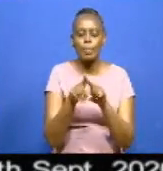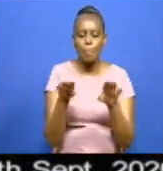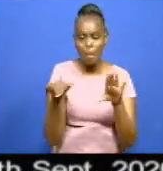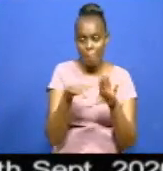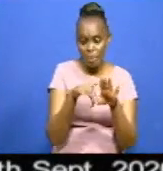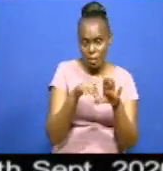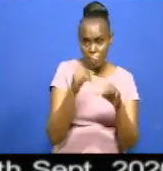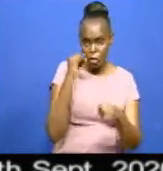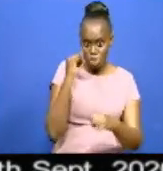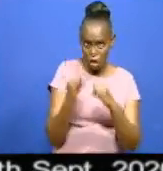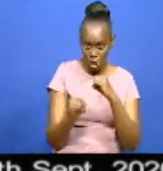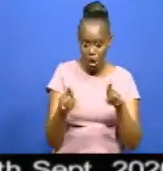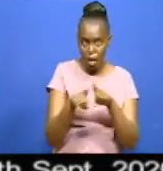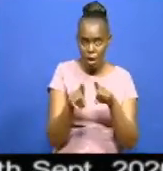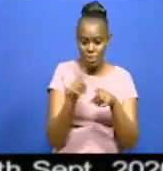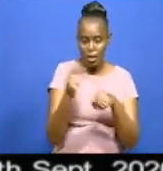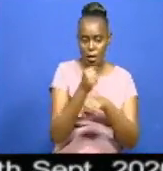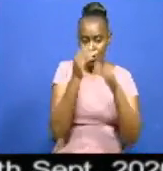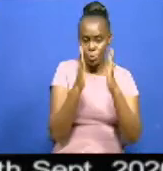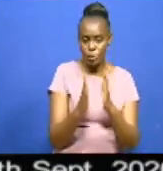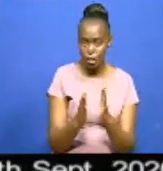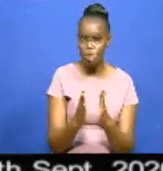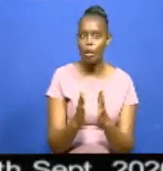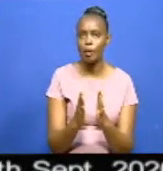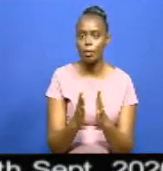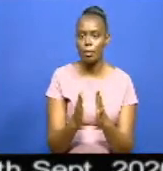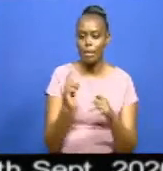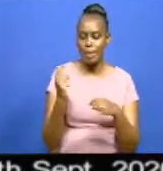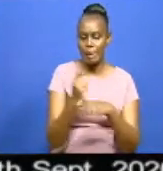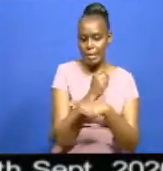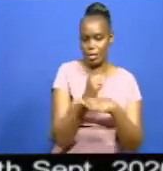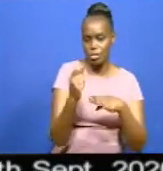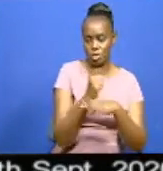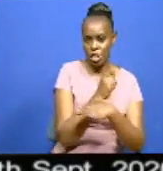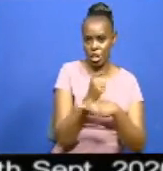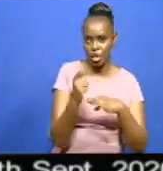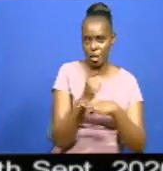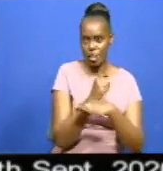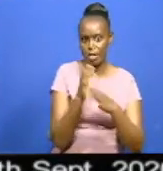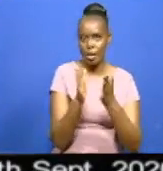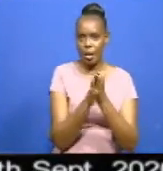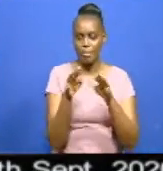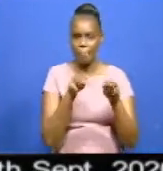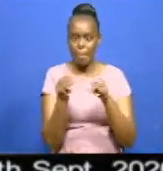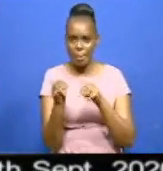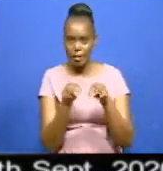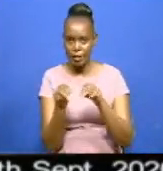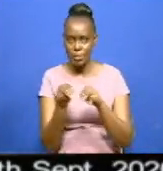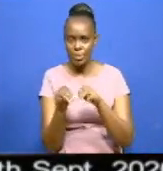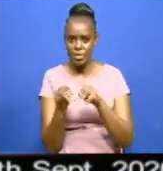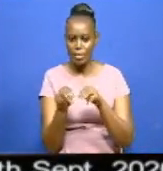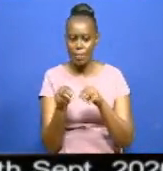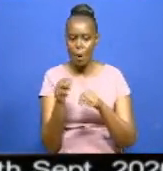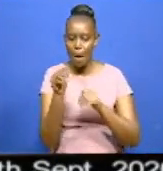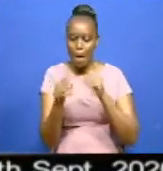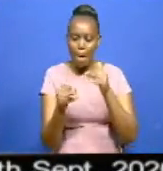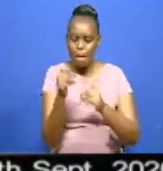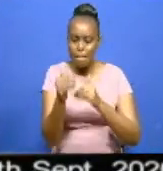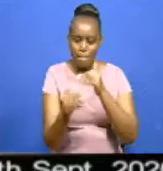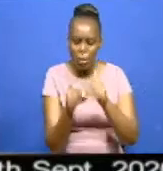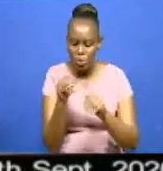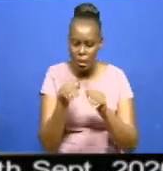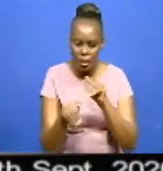participation as a tutor in terms of training and managing the electoral process in IEBC